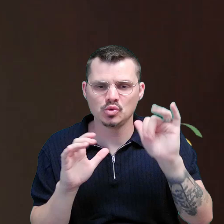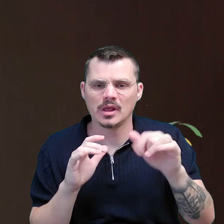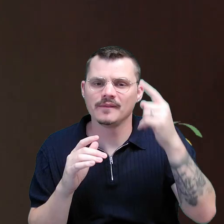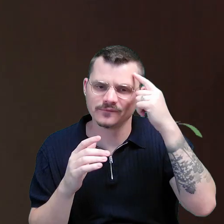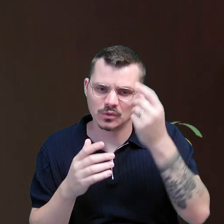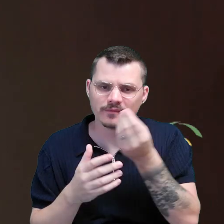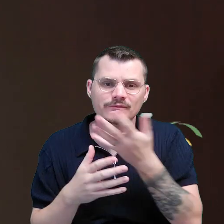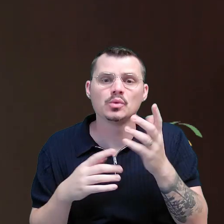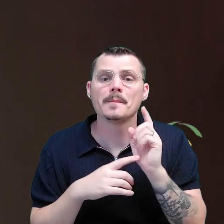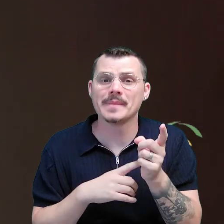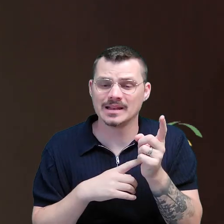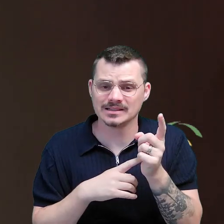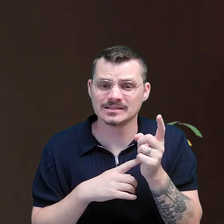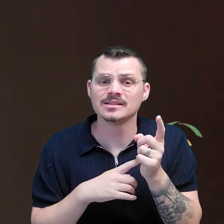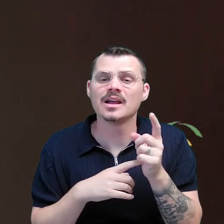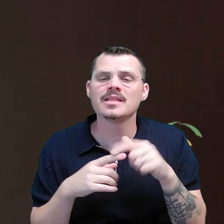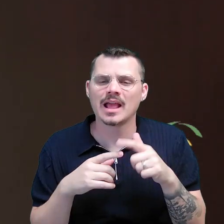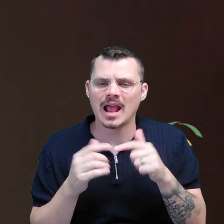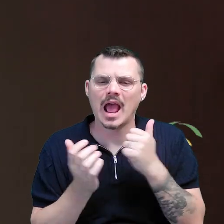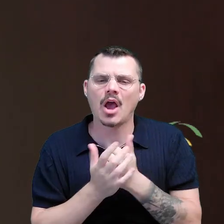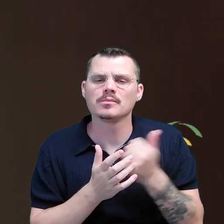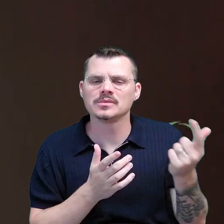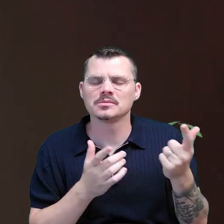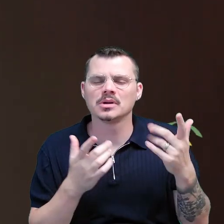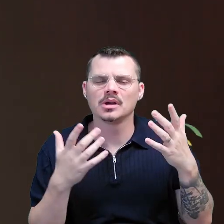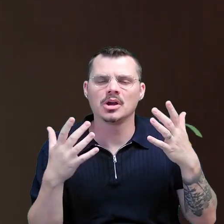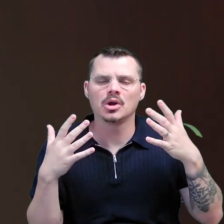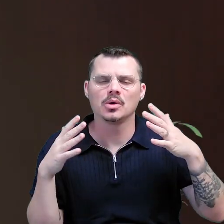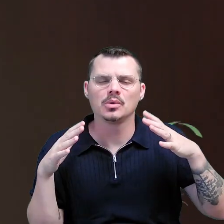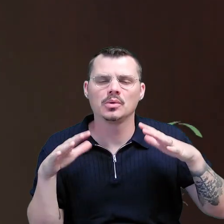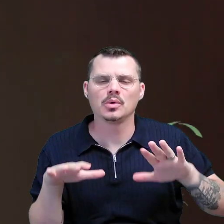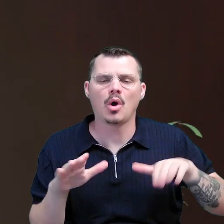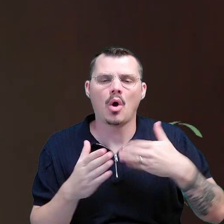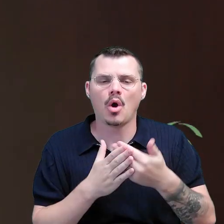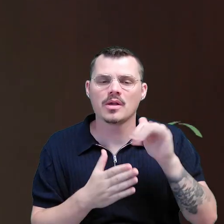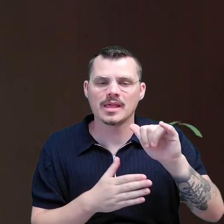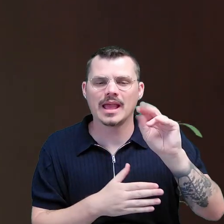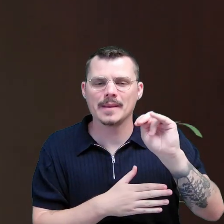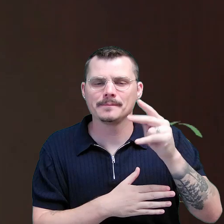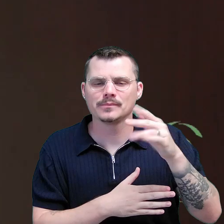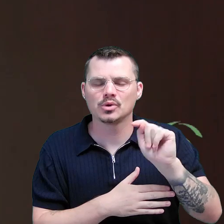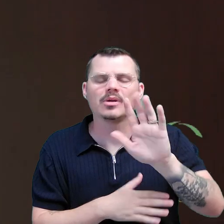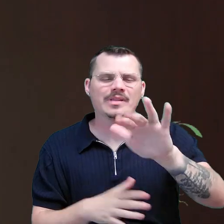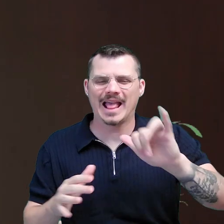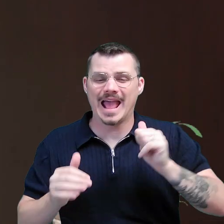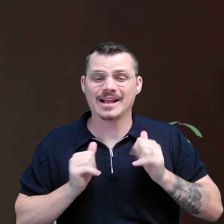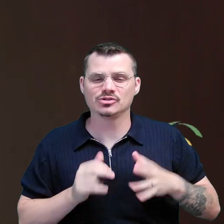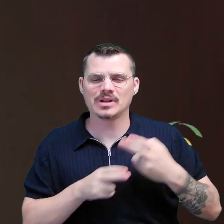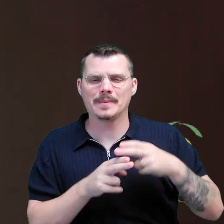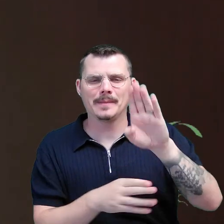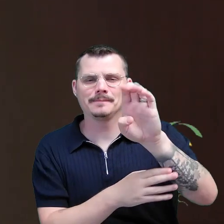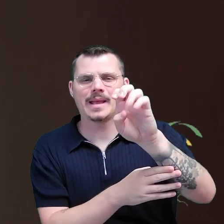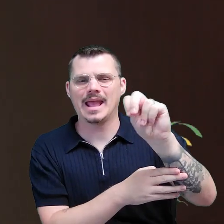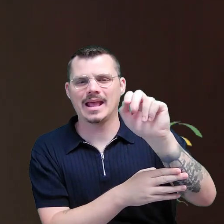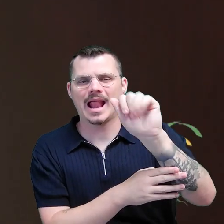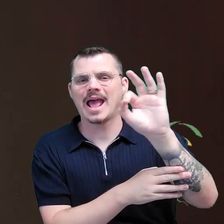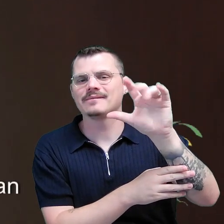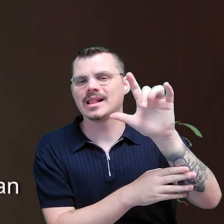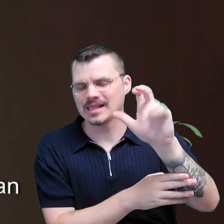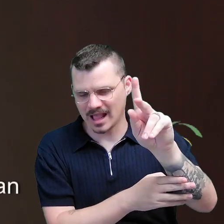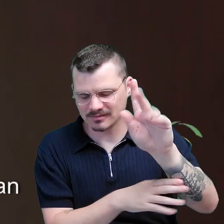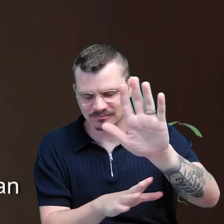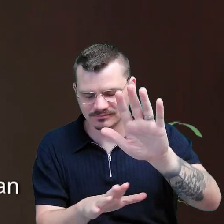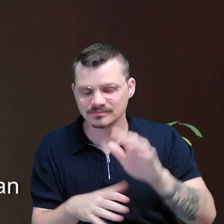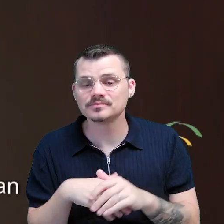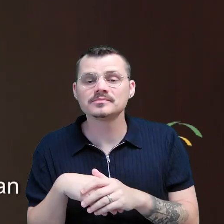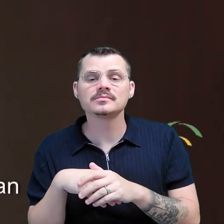minutes, and that helps reset all of the input. Ben Affleck, thank you very much. And